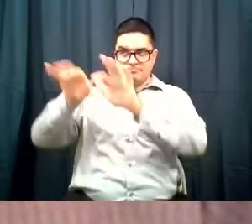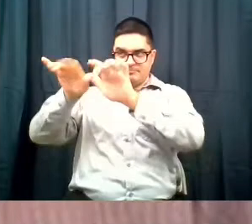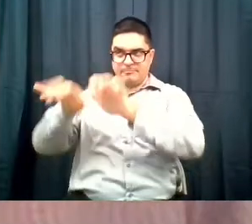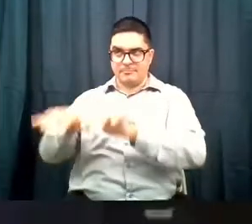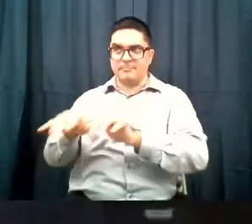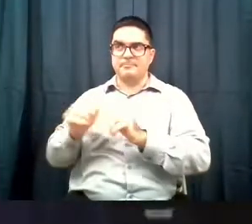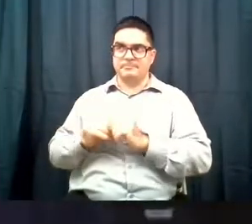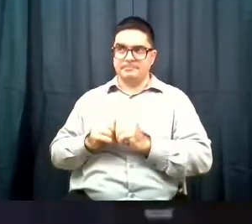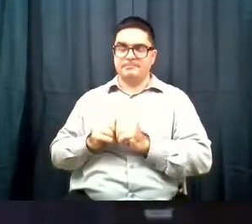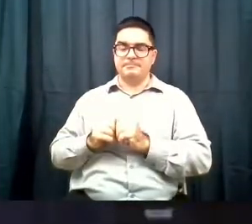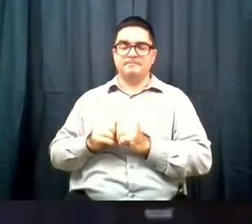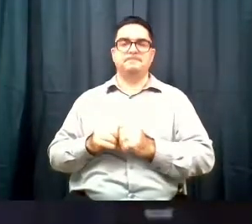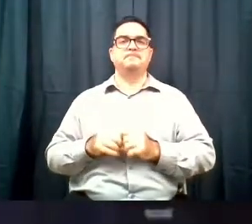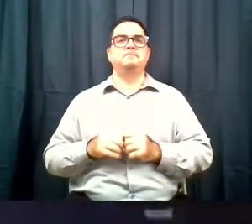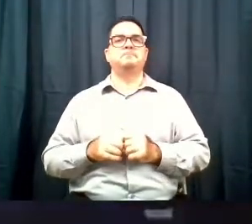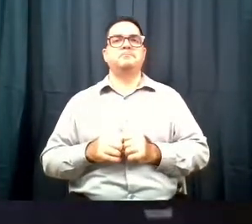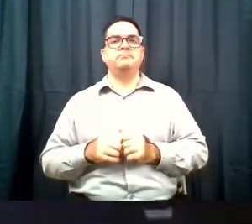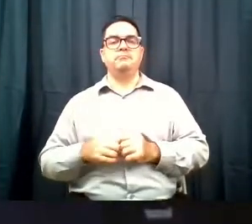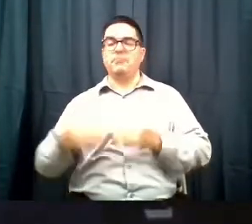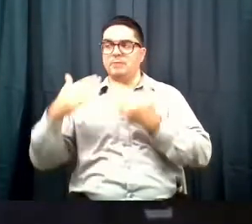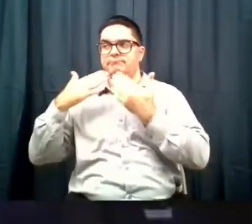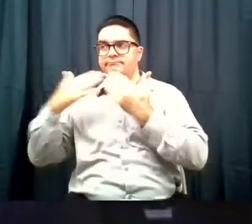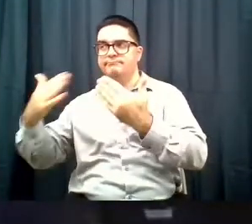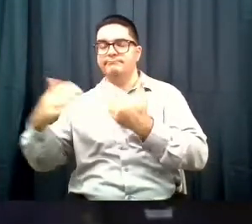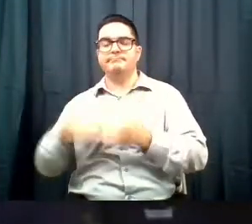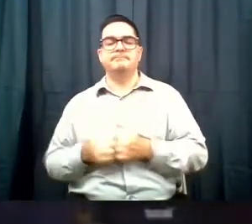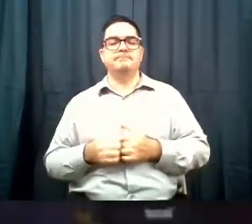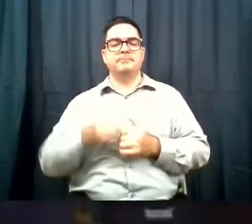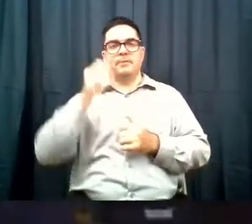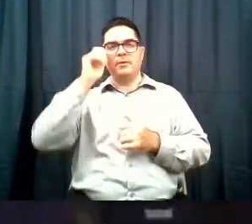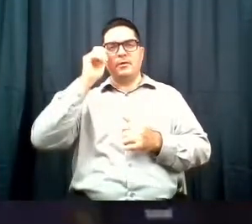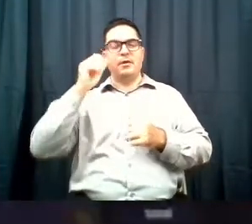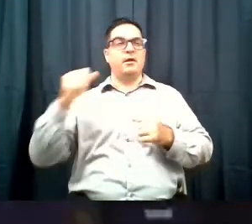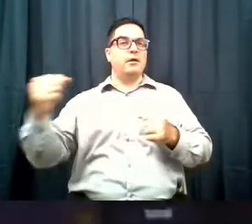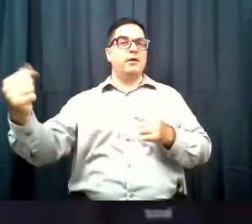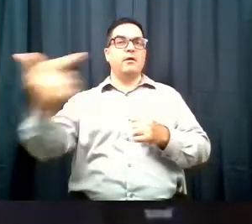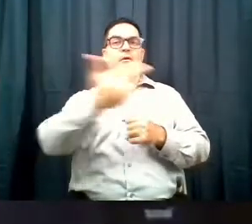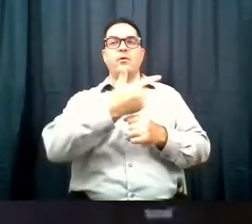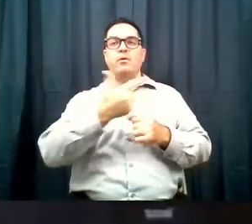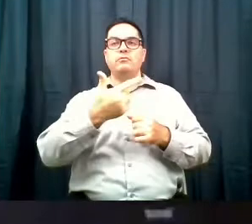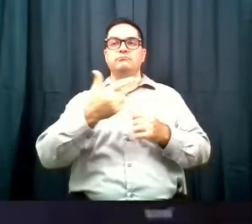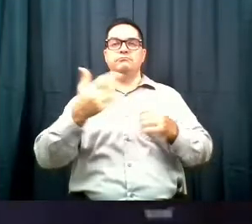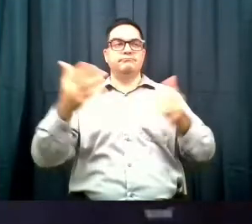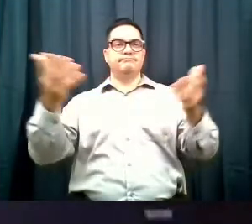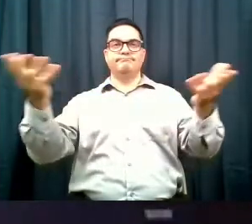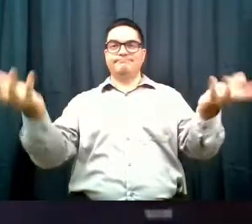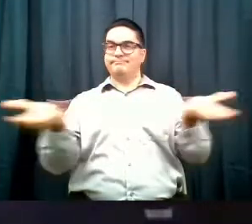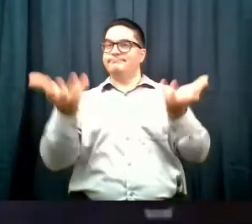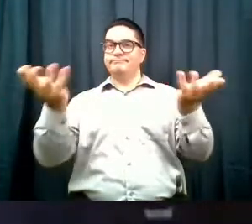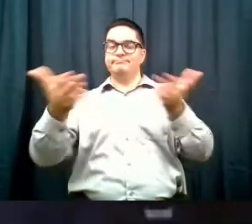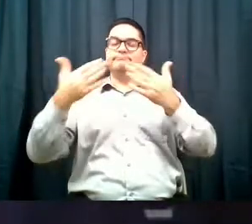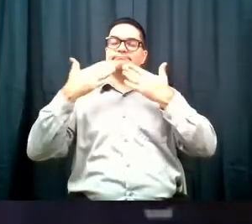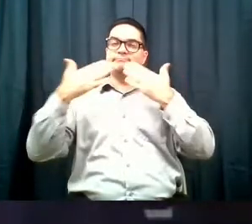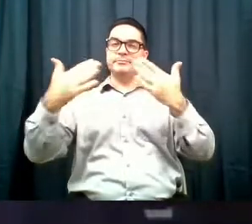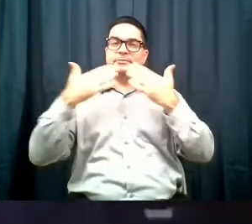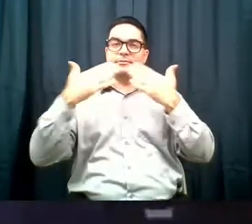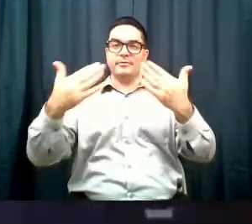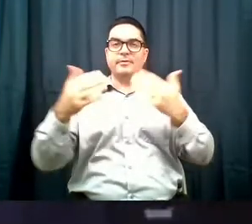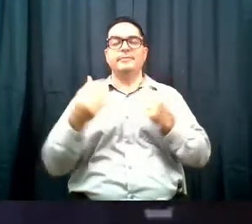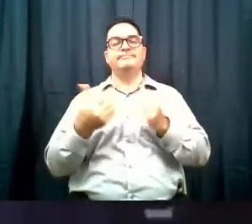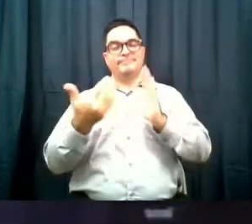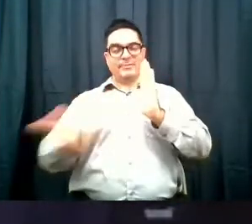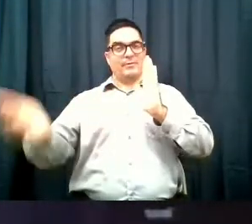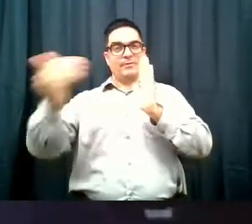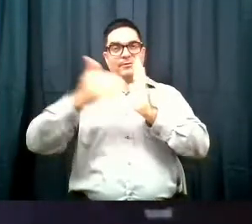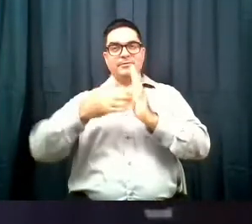Mr. El Khoury. Thanks to all of you in attendance at this public meeting. As I just mentioned, it's being held by video